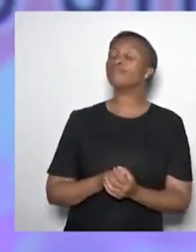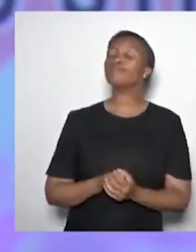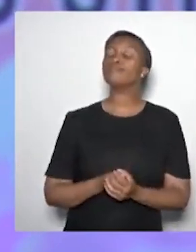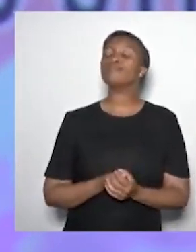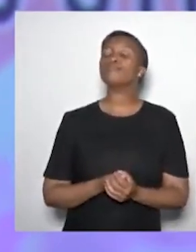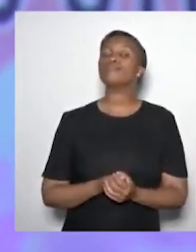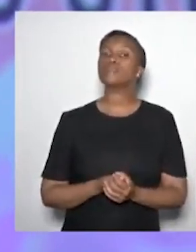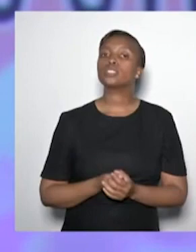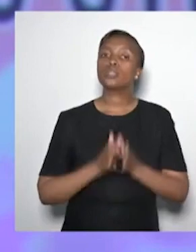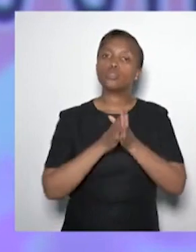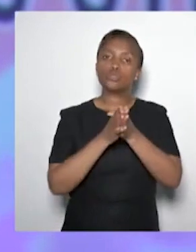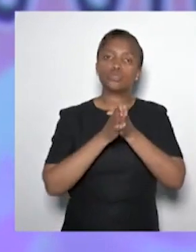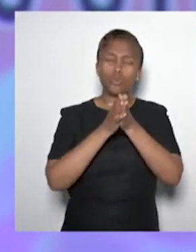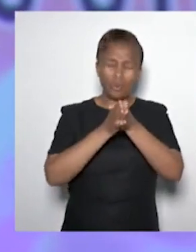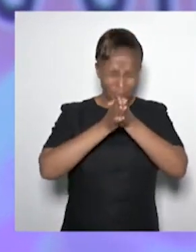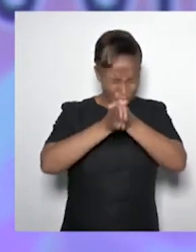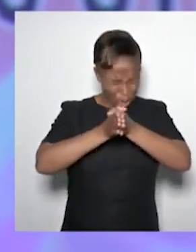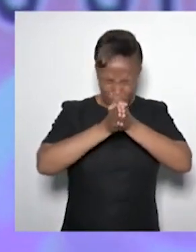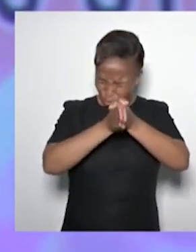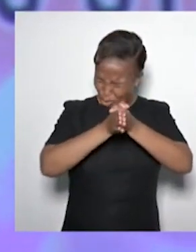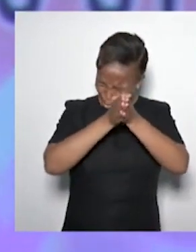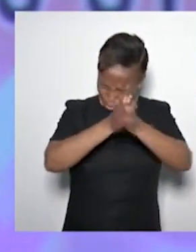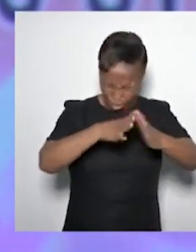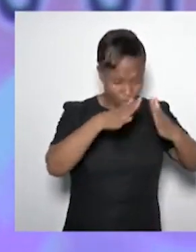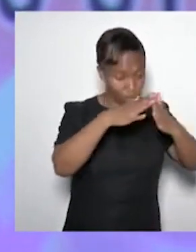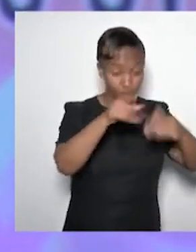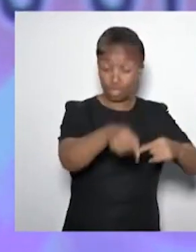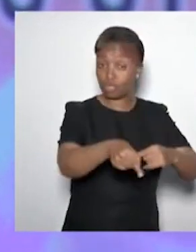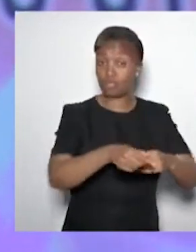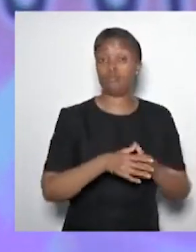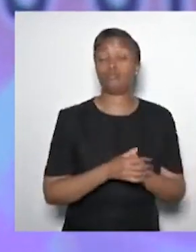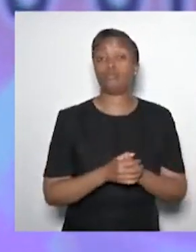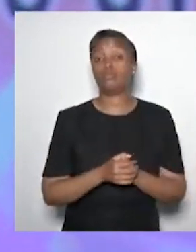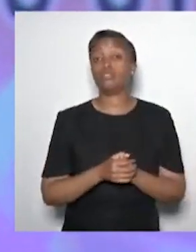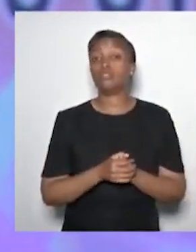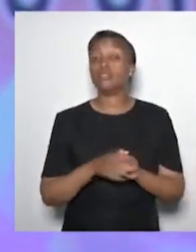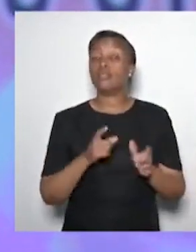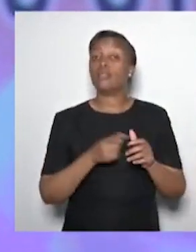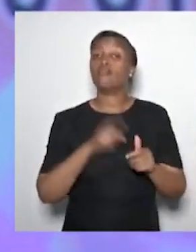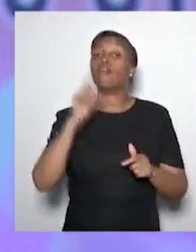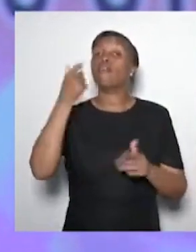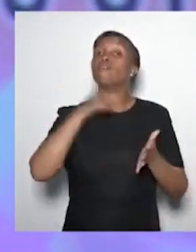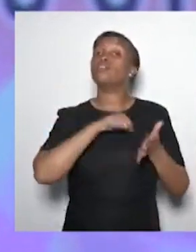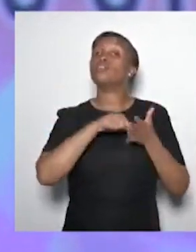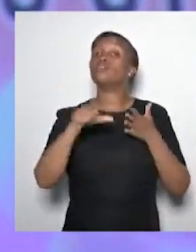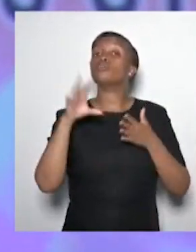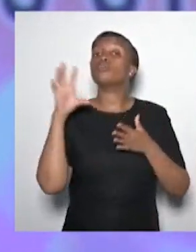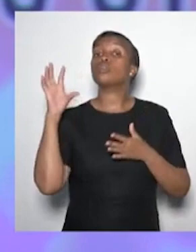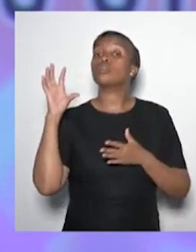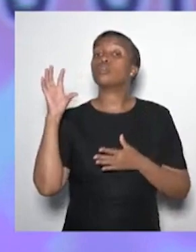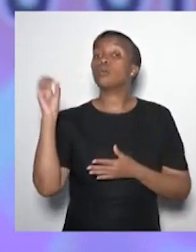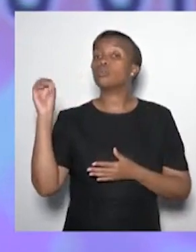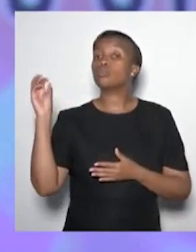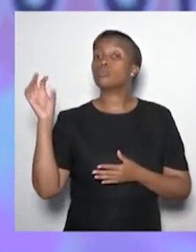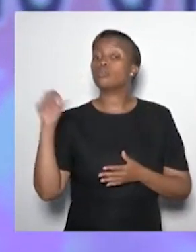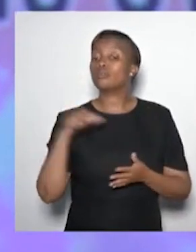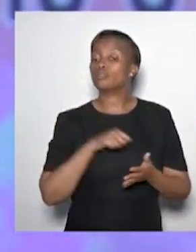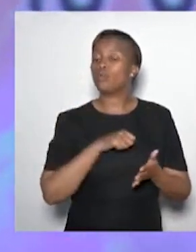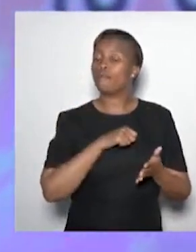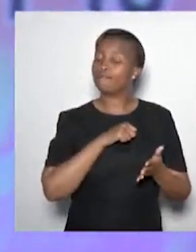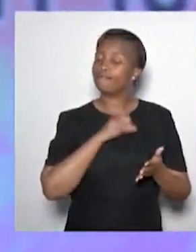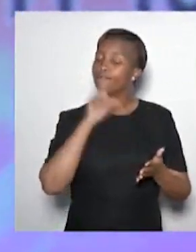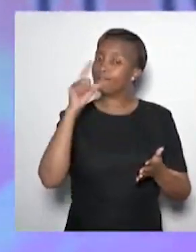And so I'm going to be praying heavily in this church from the first week of October to the first week